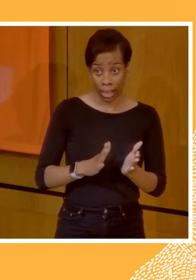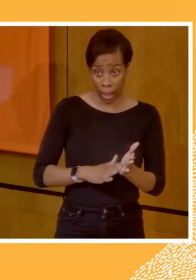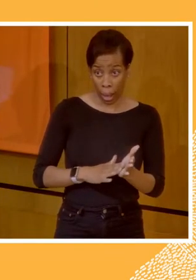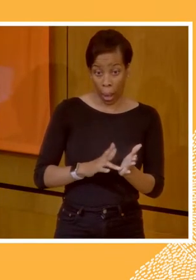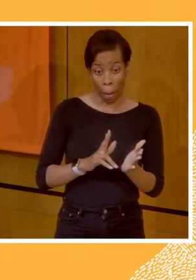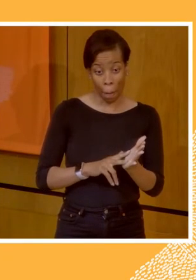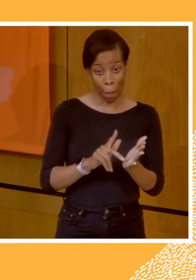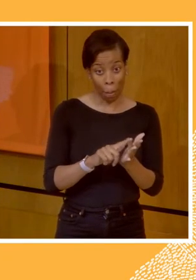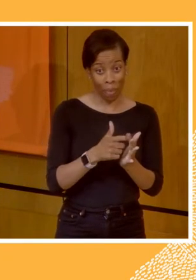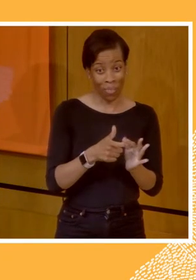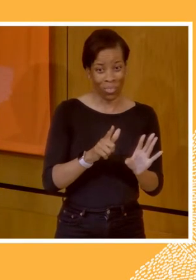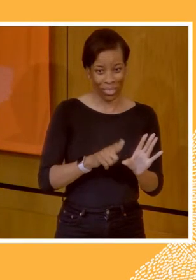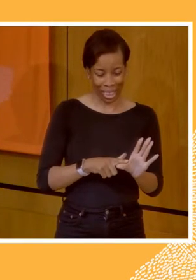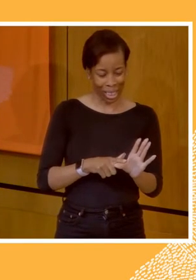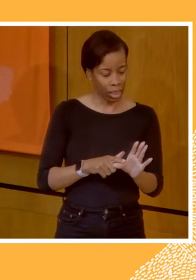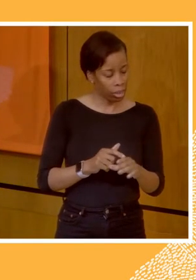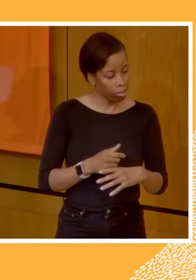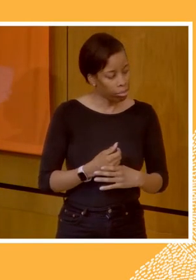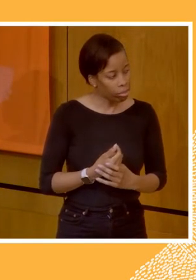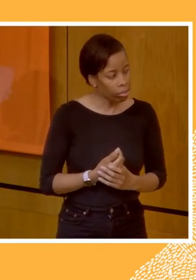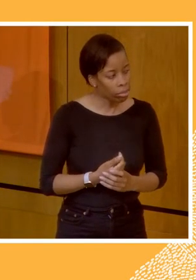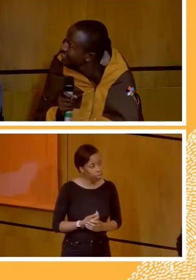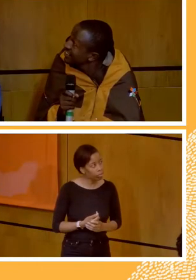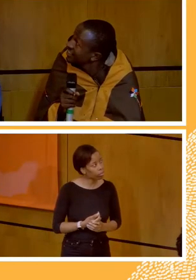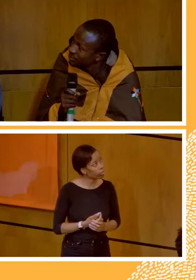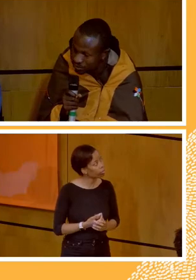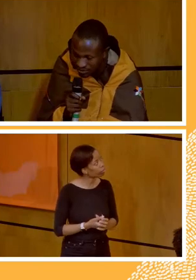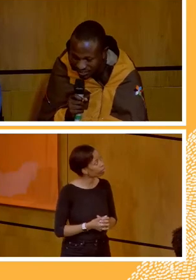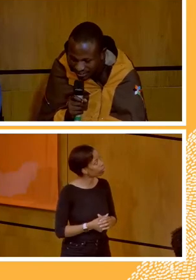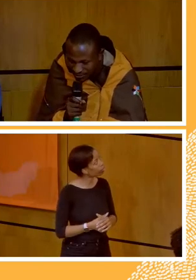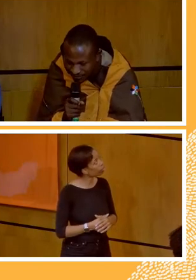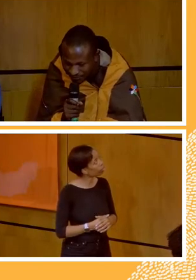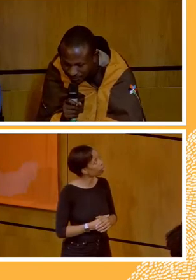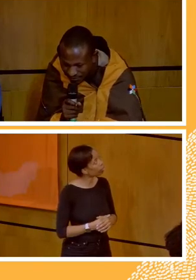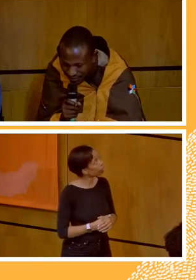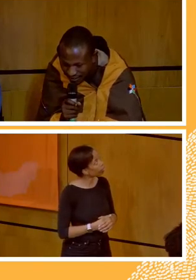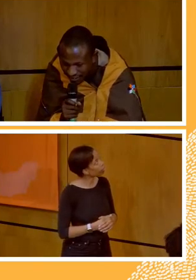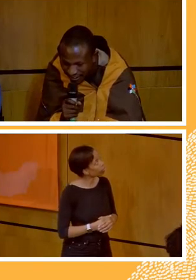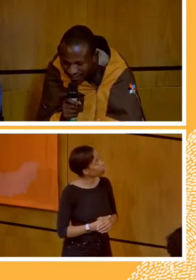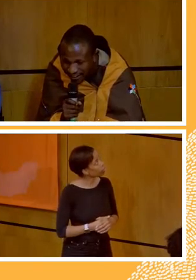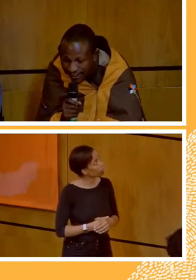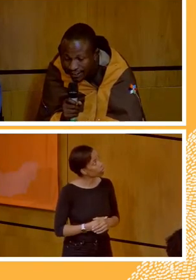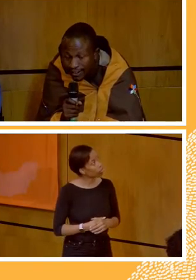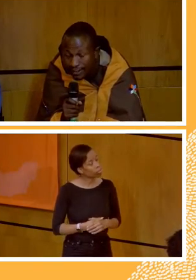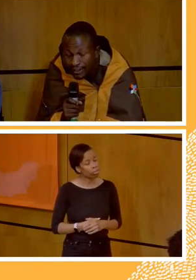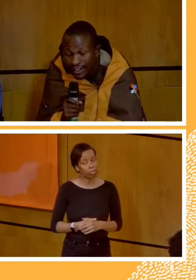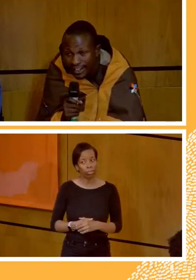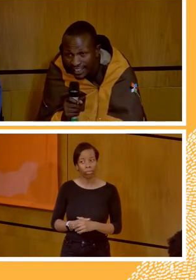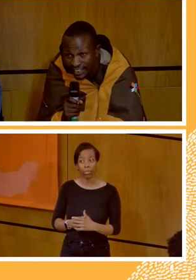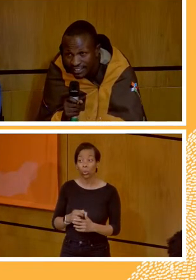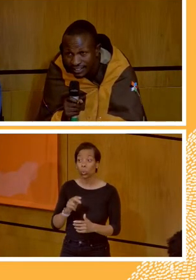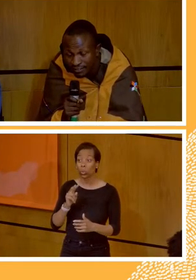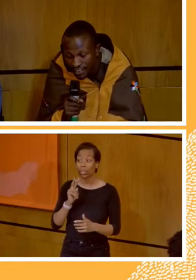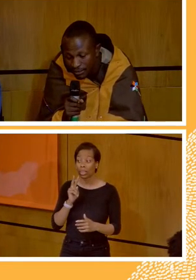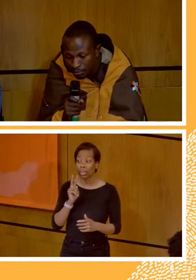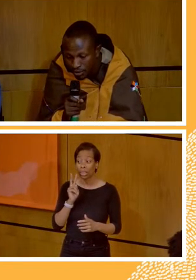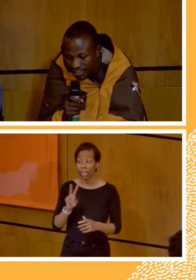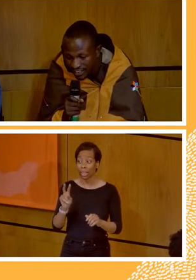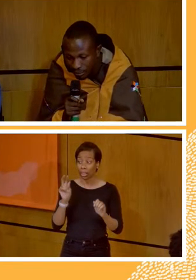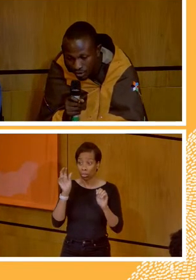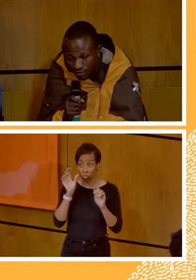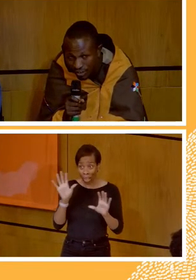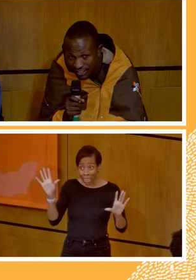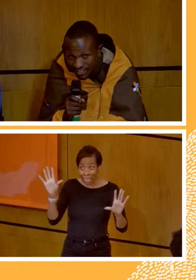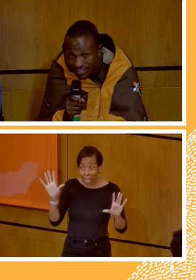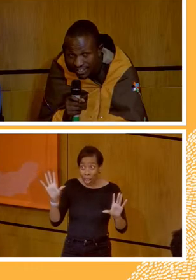to hunt the hyrax. Hyrax, this is the hyrax, as you see. And a hyrax is a very